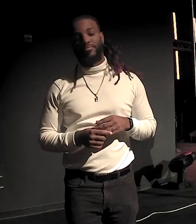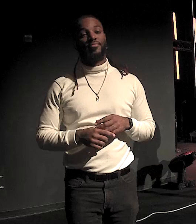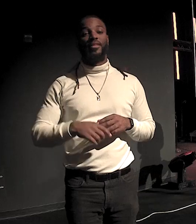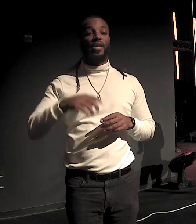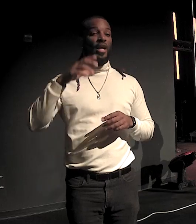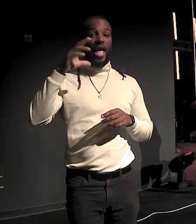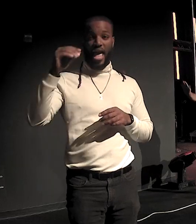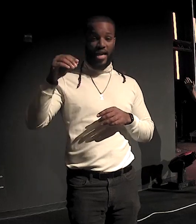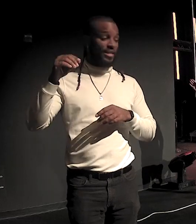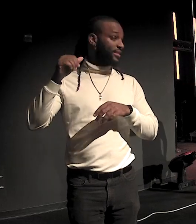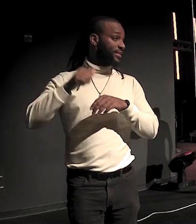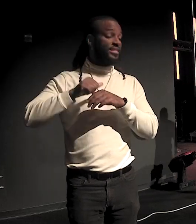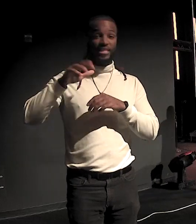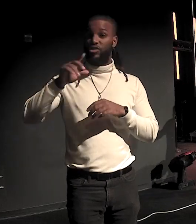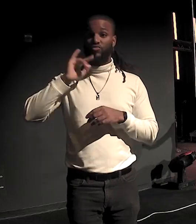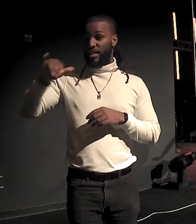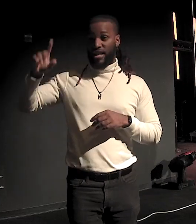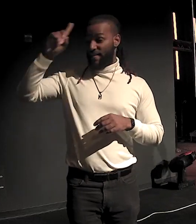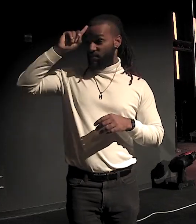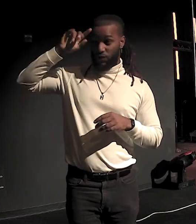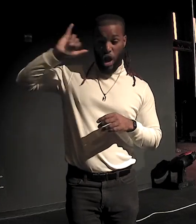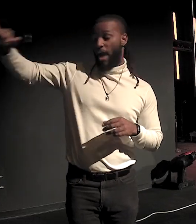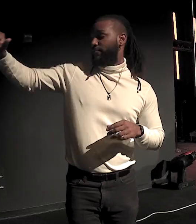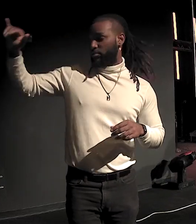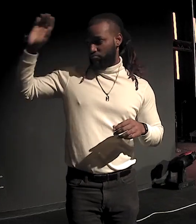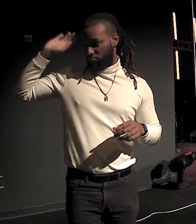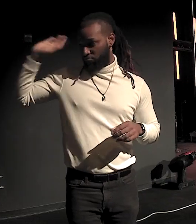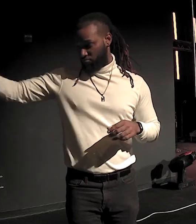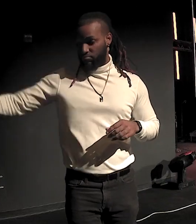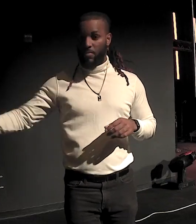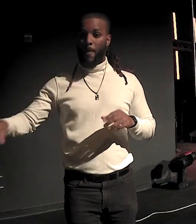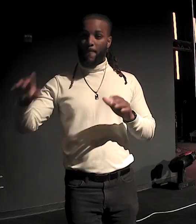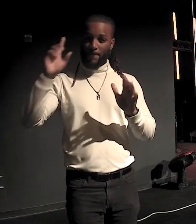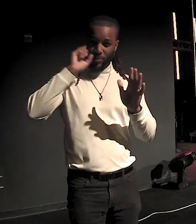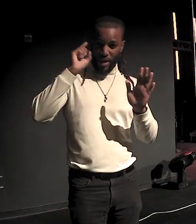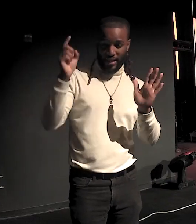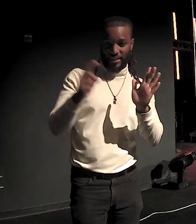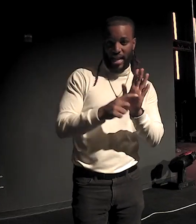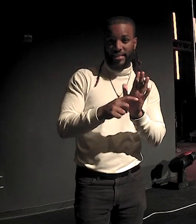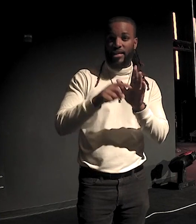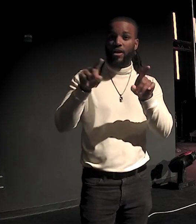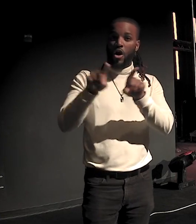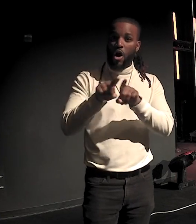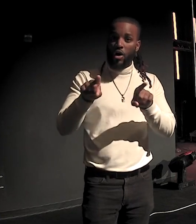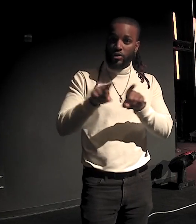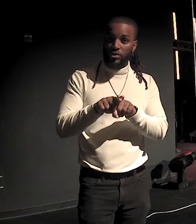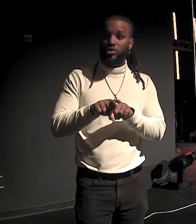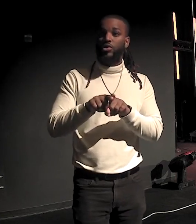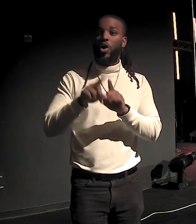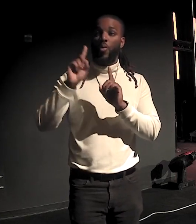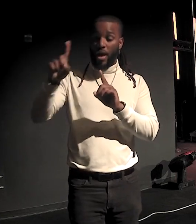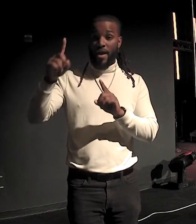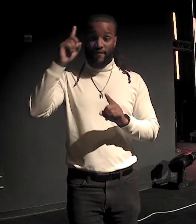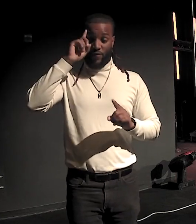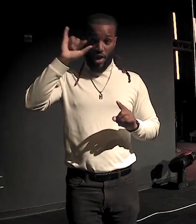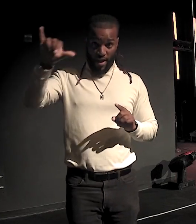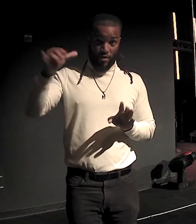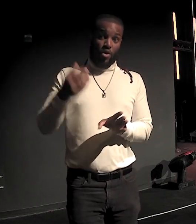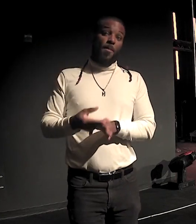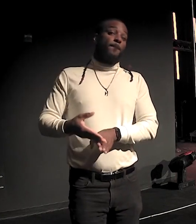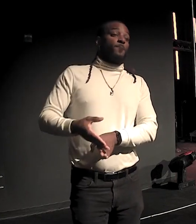and could send it really forever that way, and recognize that it also went forever before